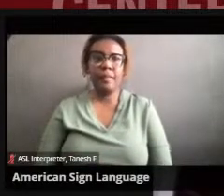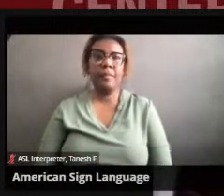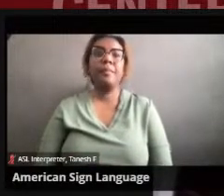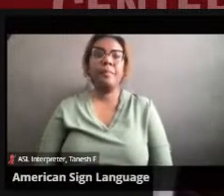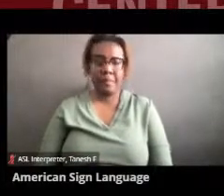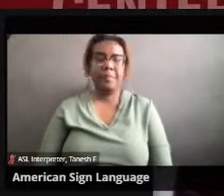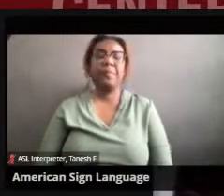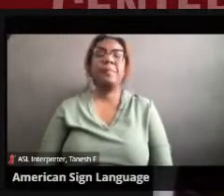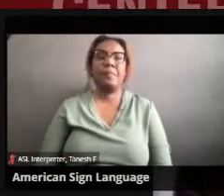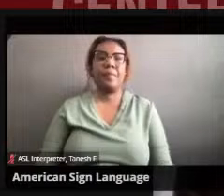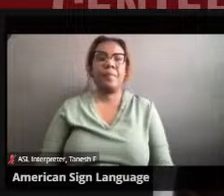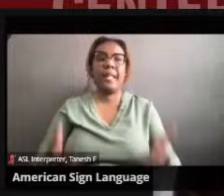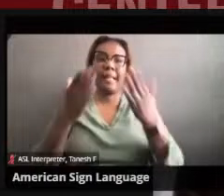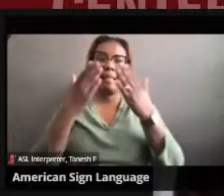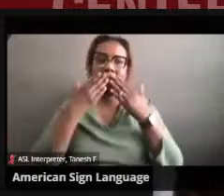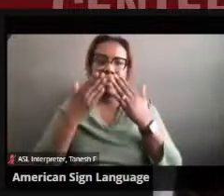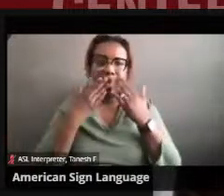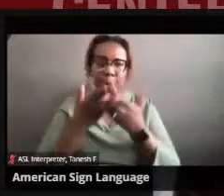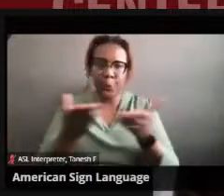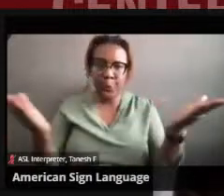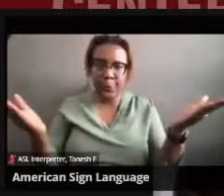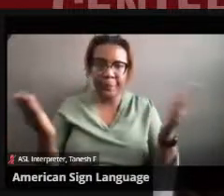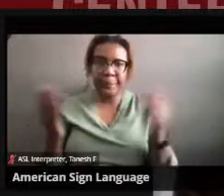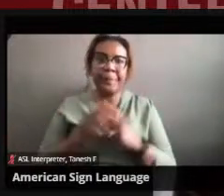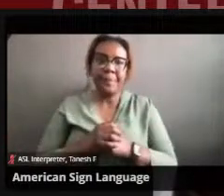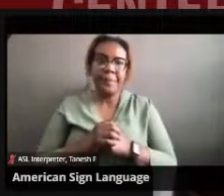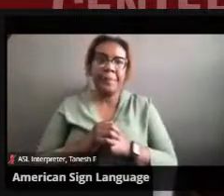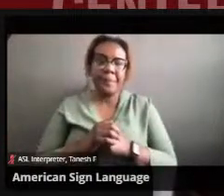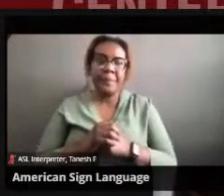Amen. Thank you, each one of you.